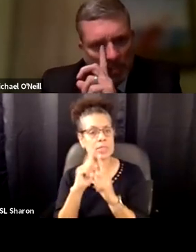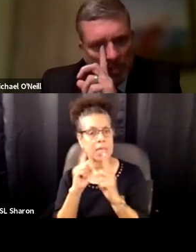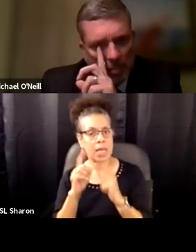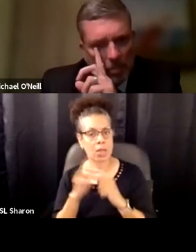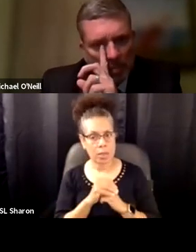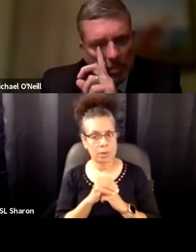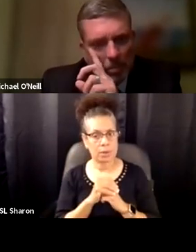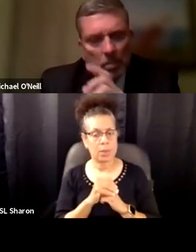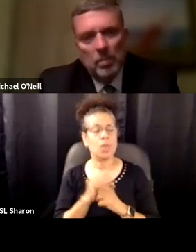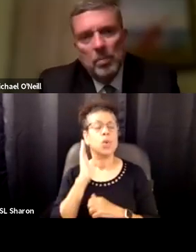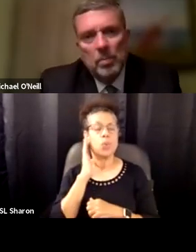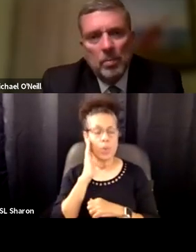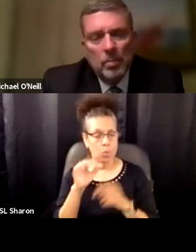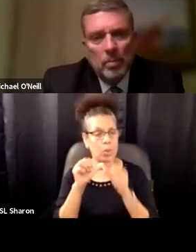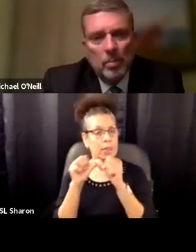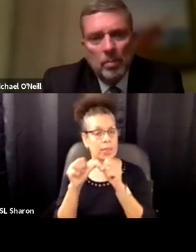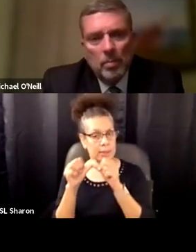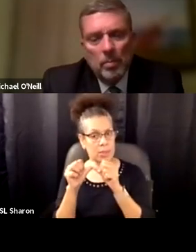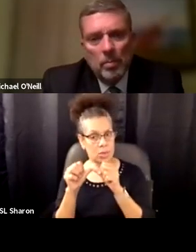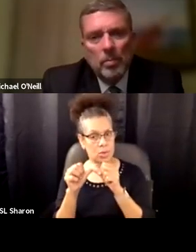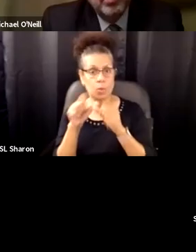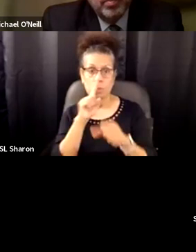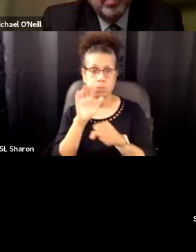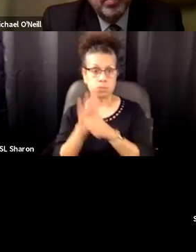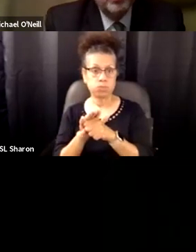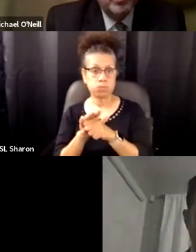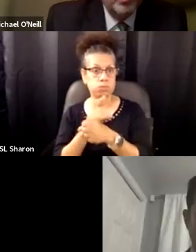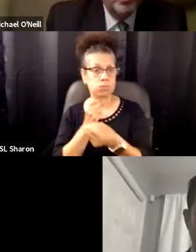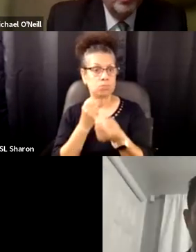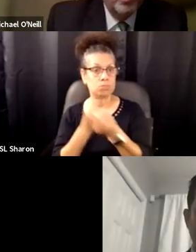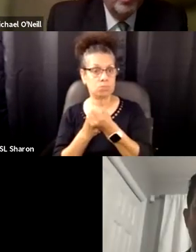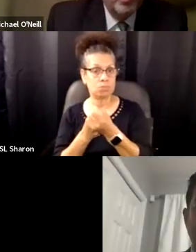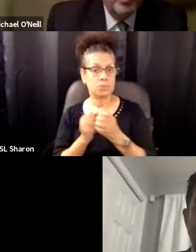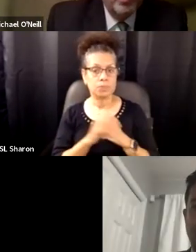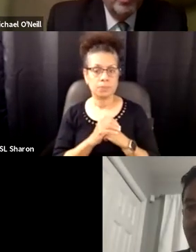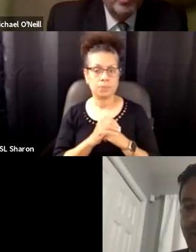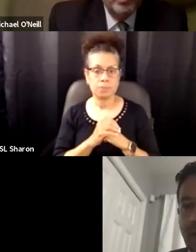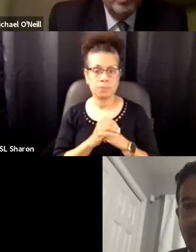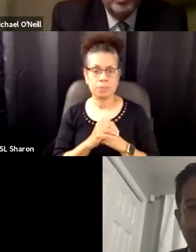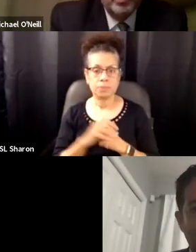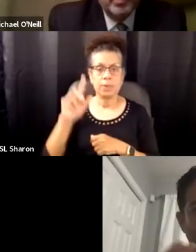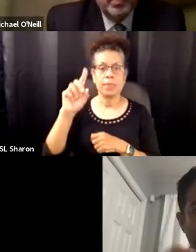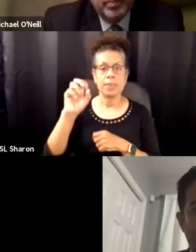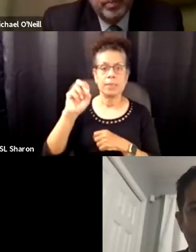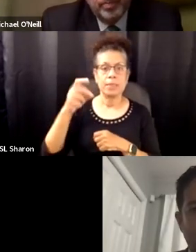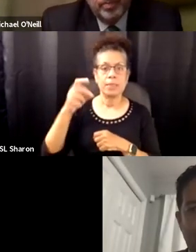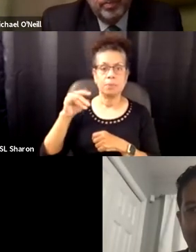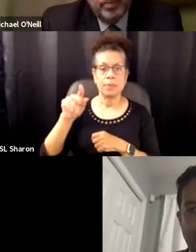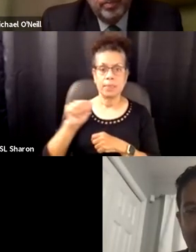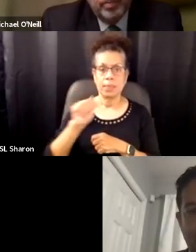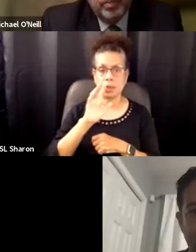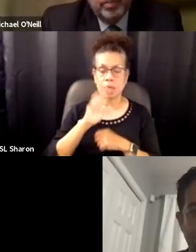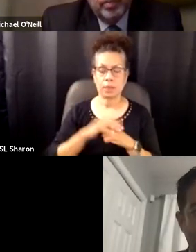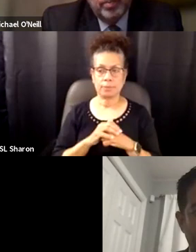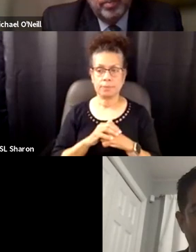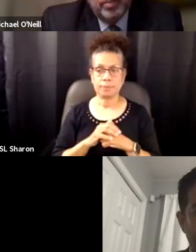will continue to do that um we're committed to it and if i can add to that mr o'neill um as you recall in the past